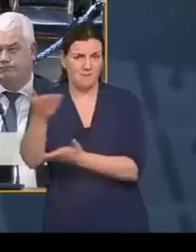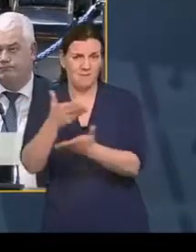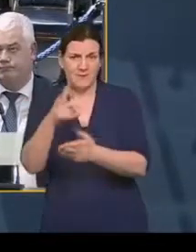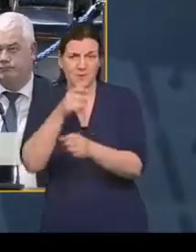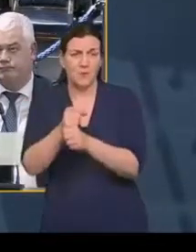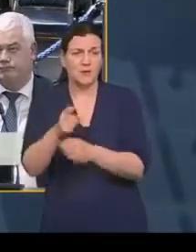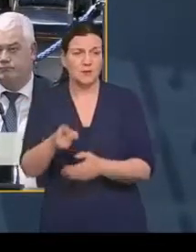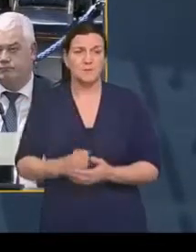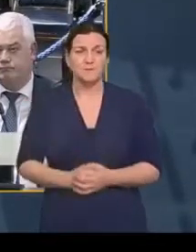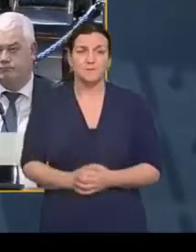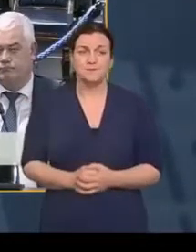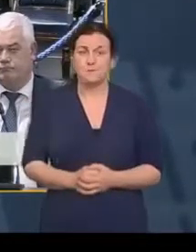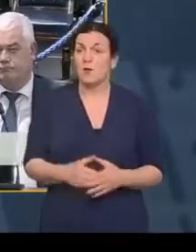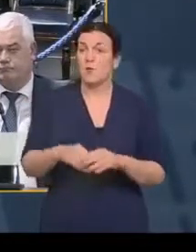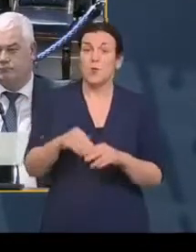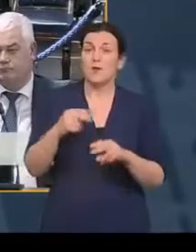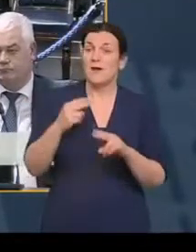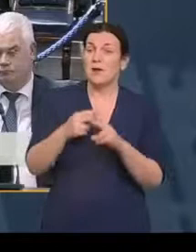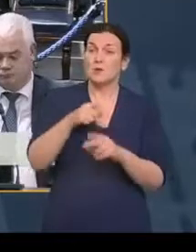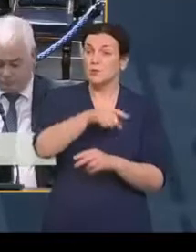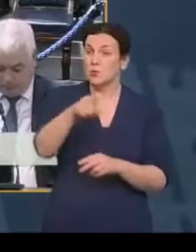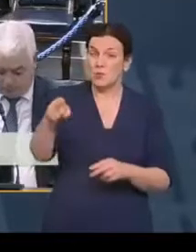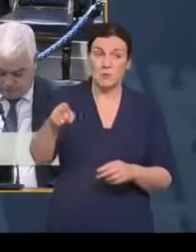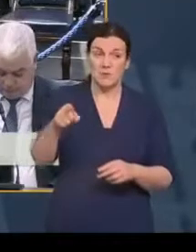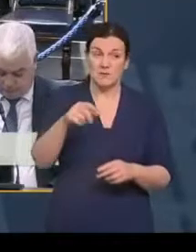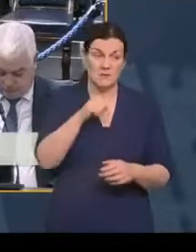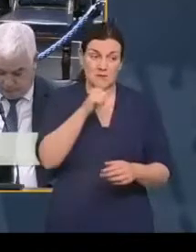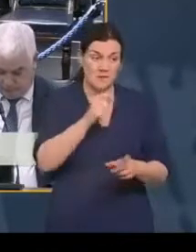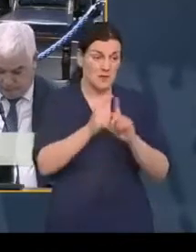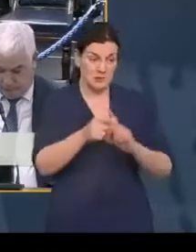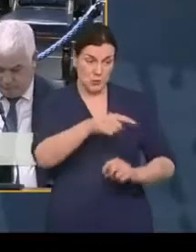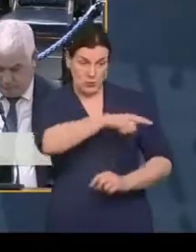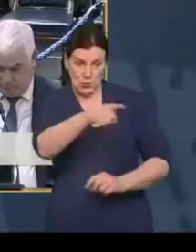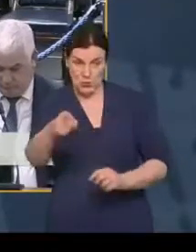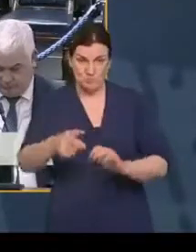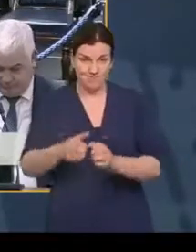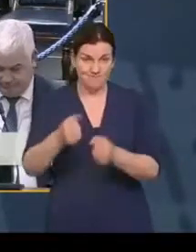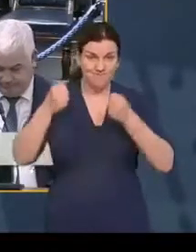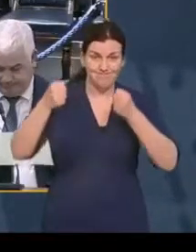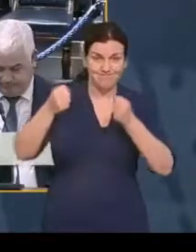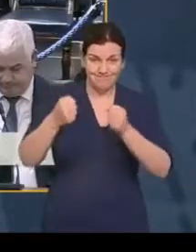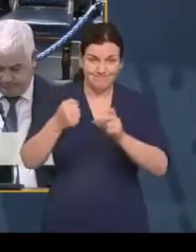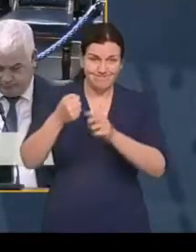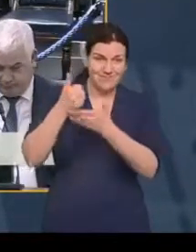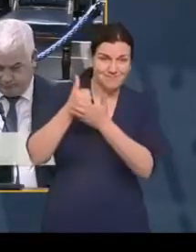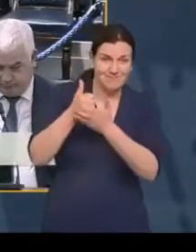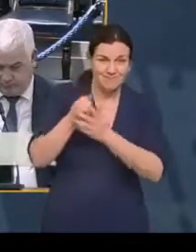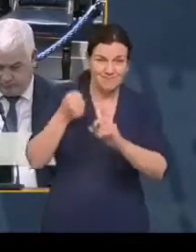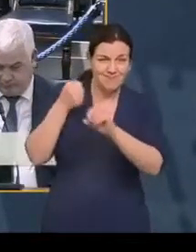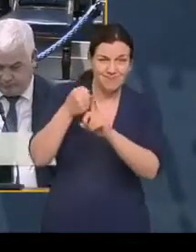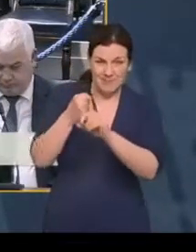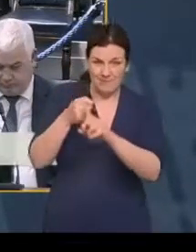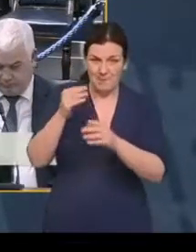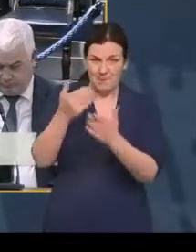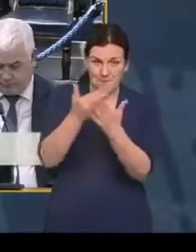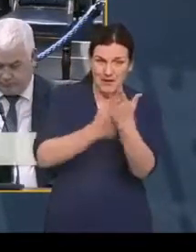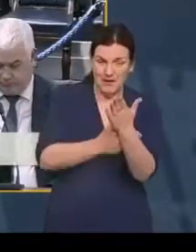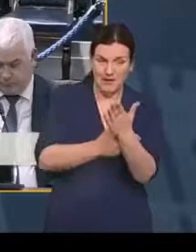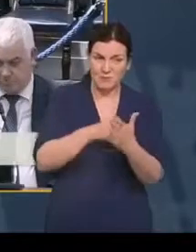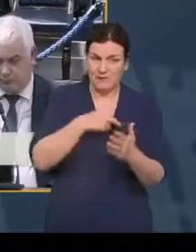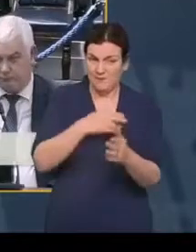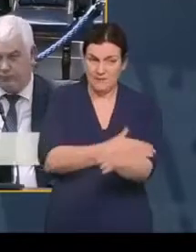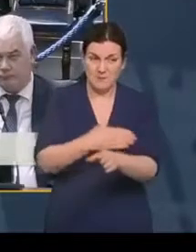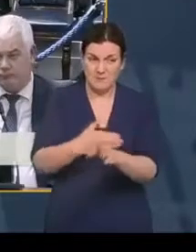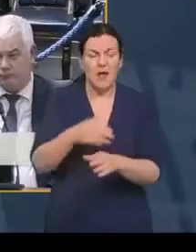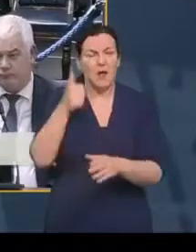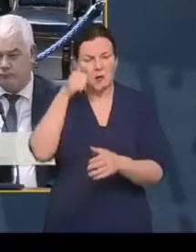chamber. But without you, this bill would not be passing. You have championed this bill, and you have done so from